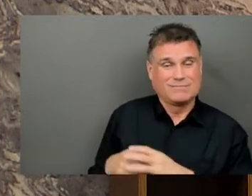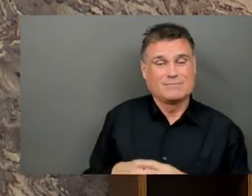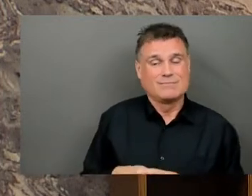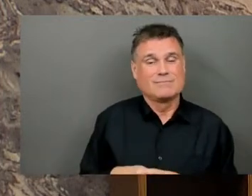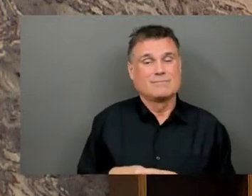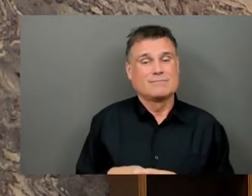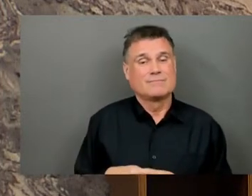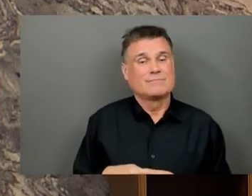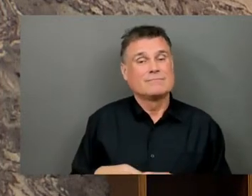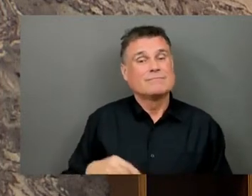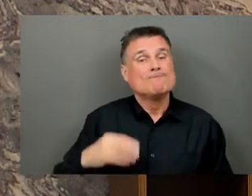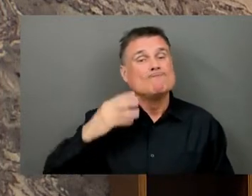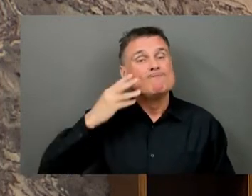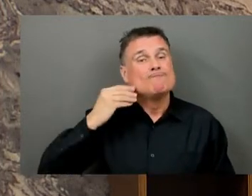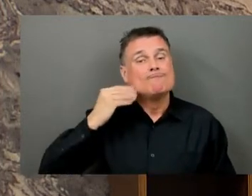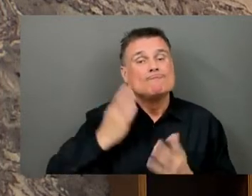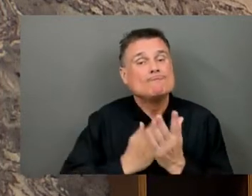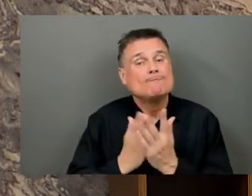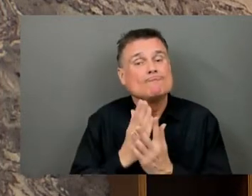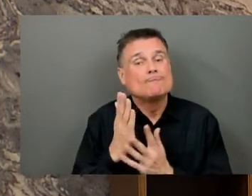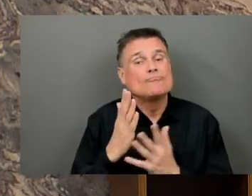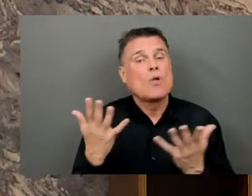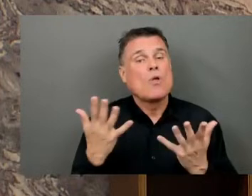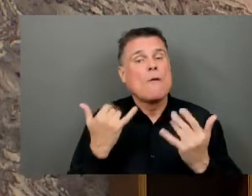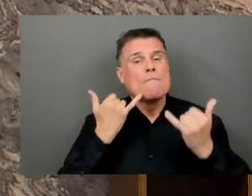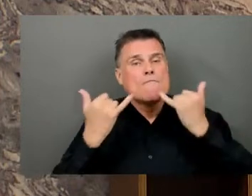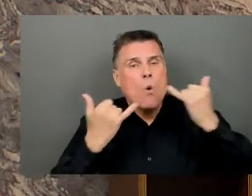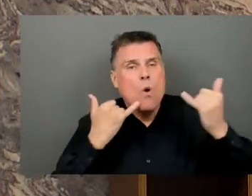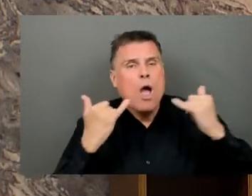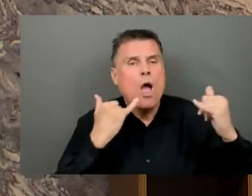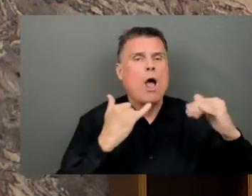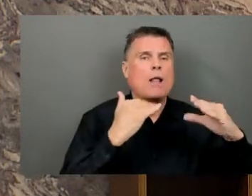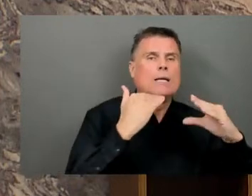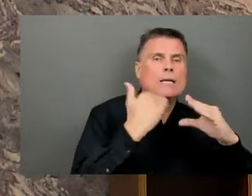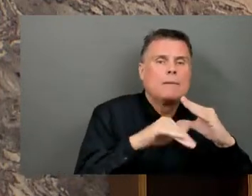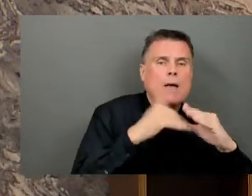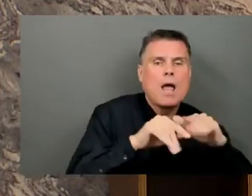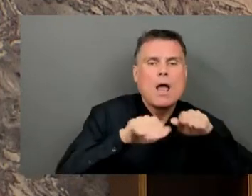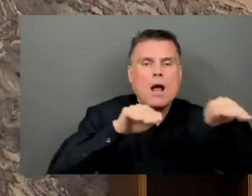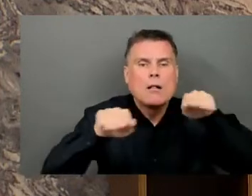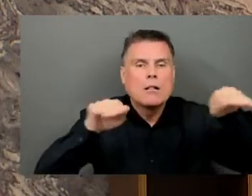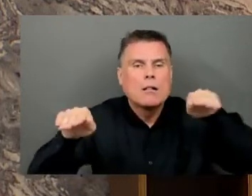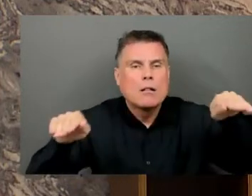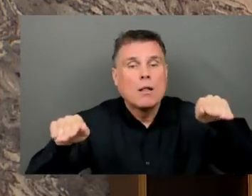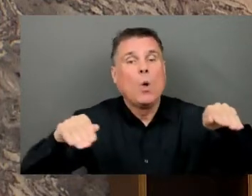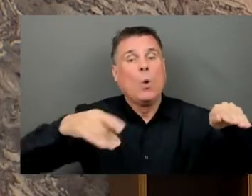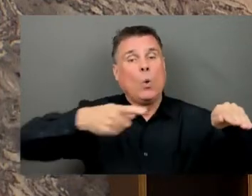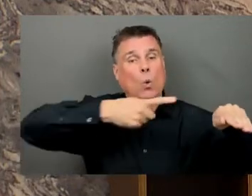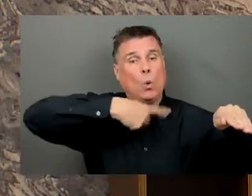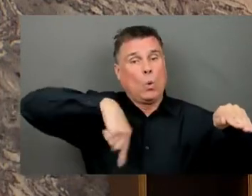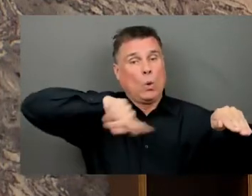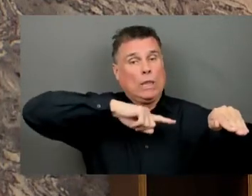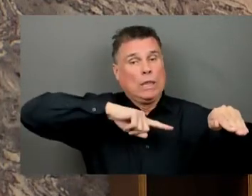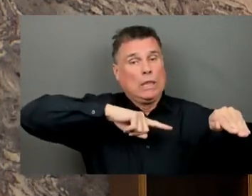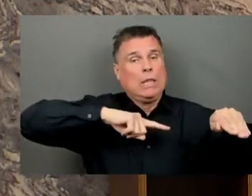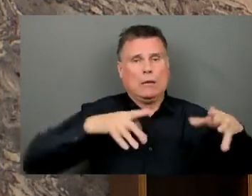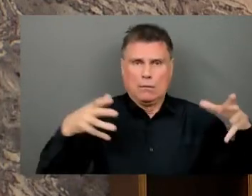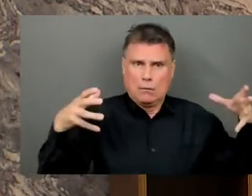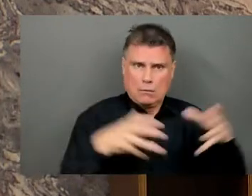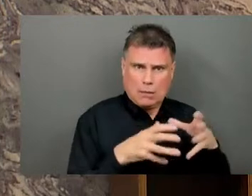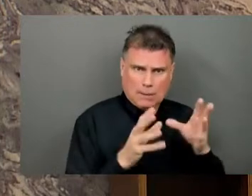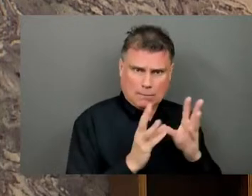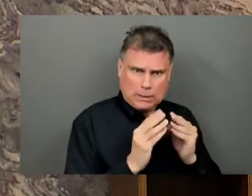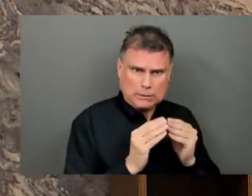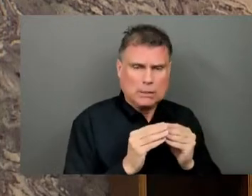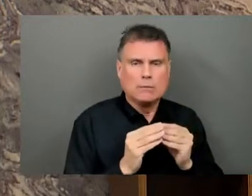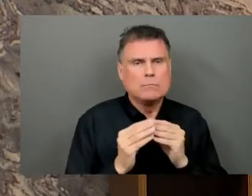emails. We have had meetings, face-to-face meetings with individuals, with companies that